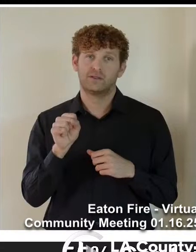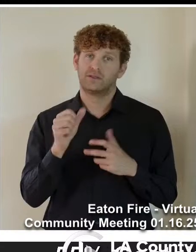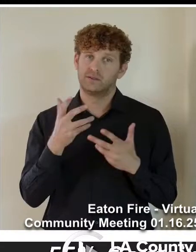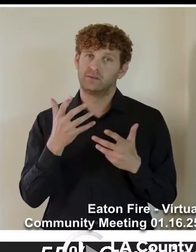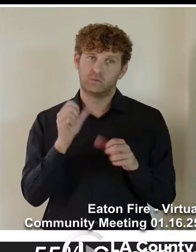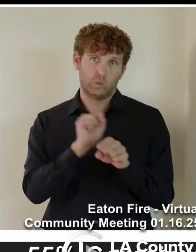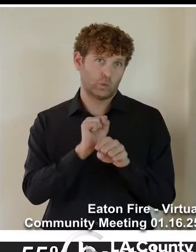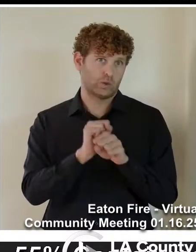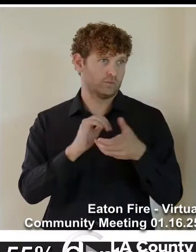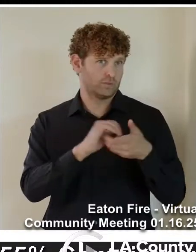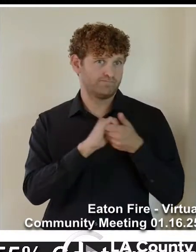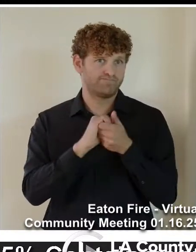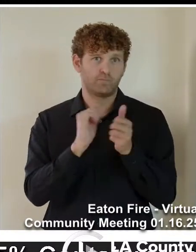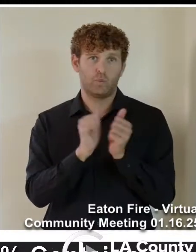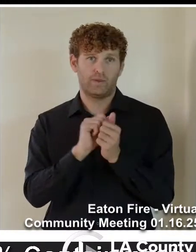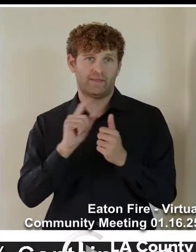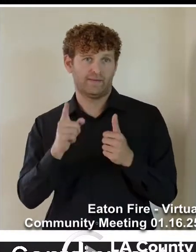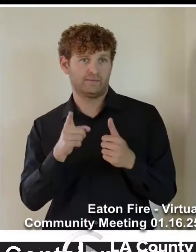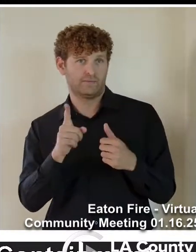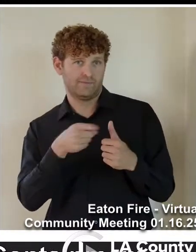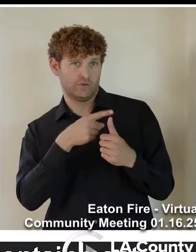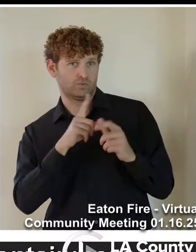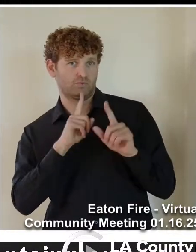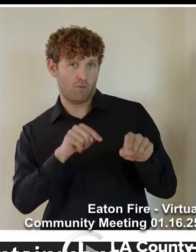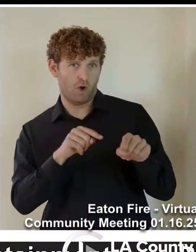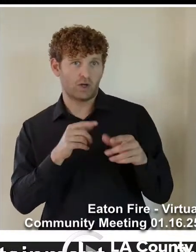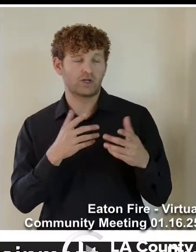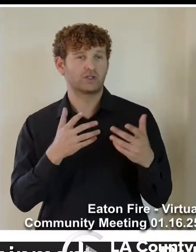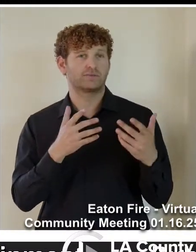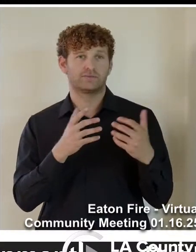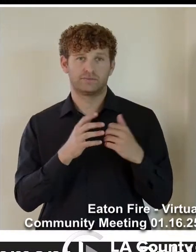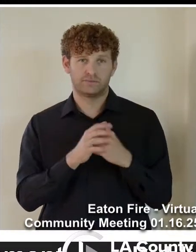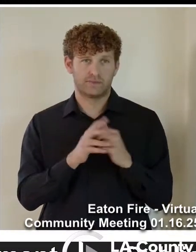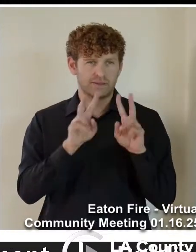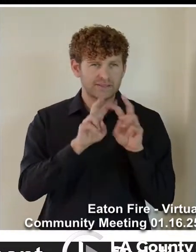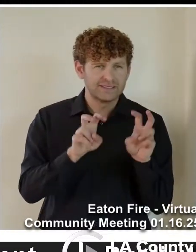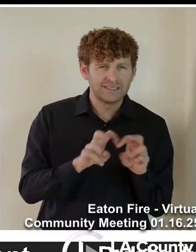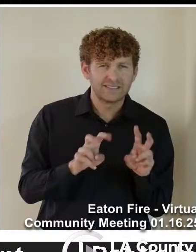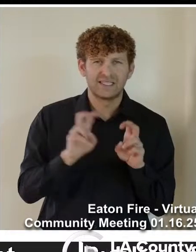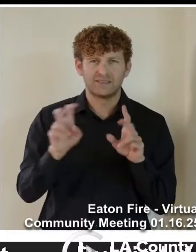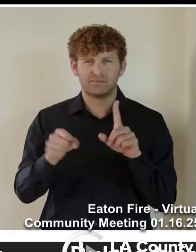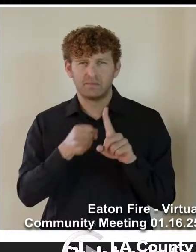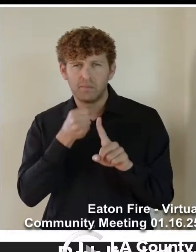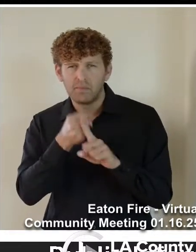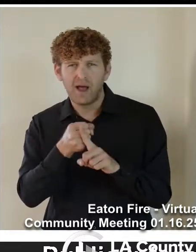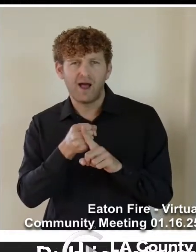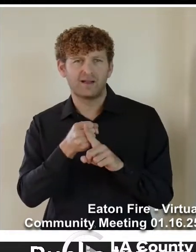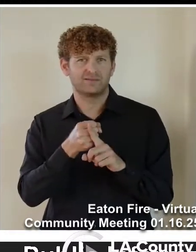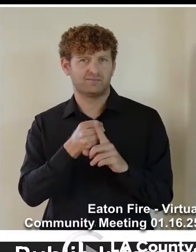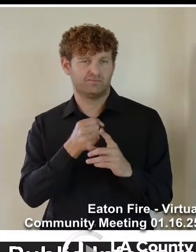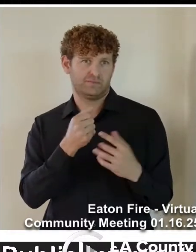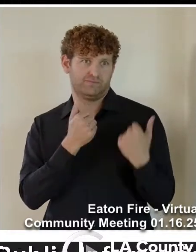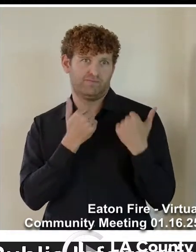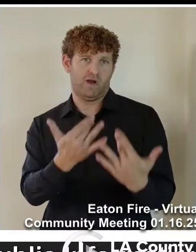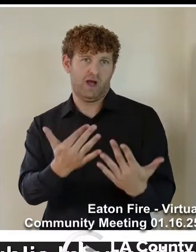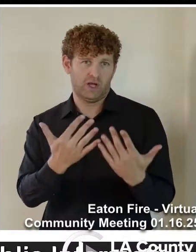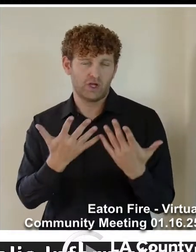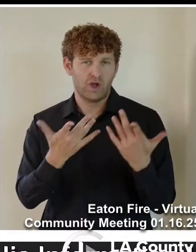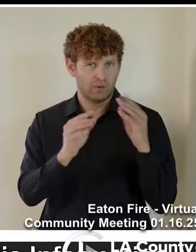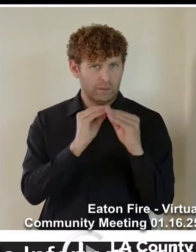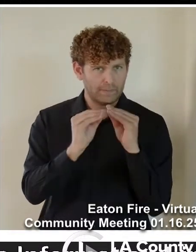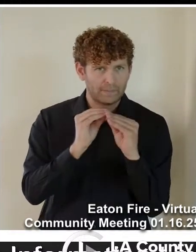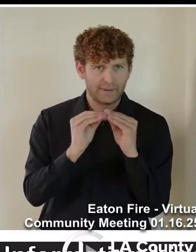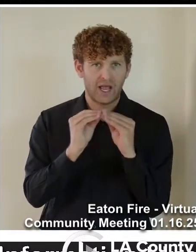secure natural gas infrastructure, assess the impacts of the fire, and make necessary repairs and begin restoring service to